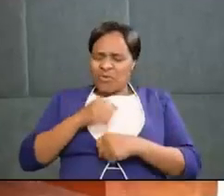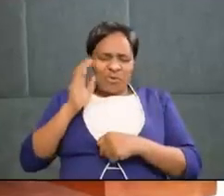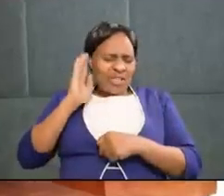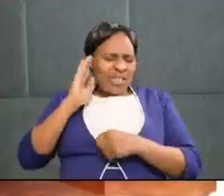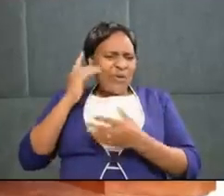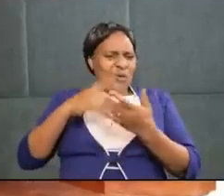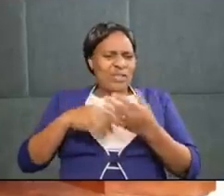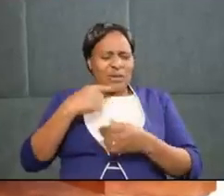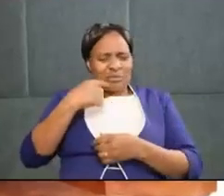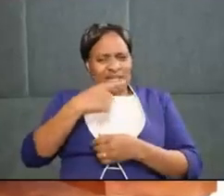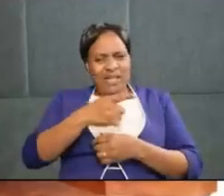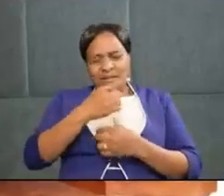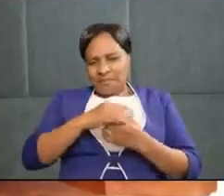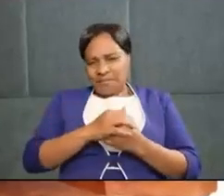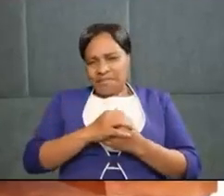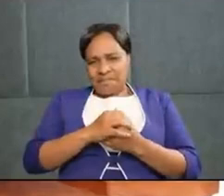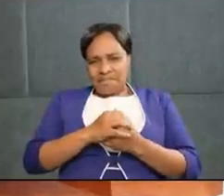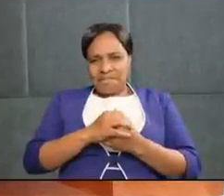I was saying.